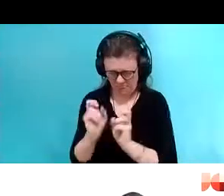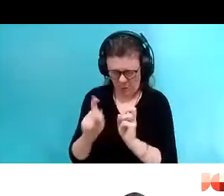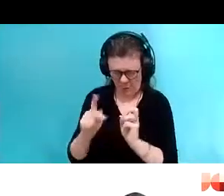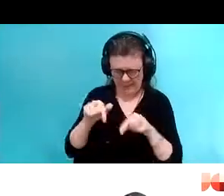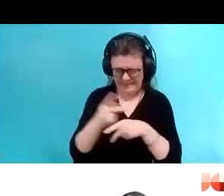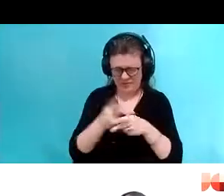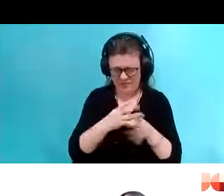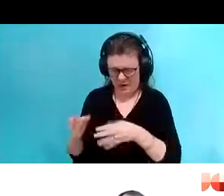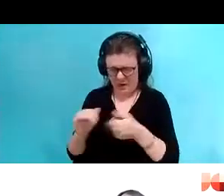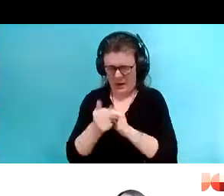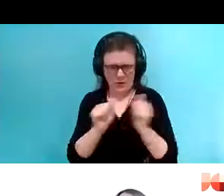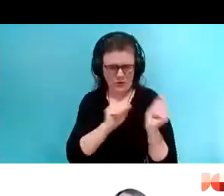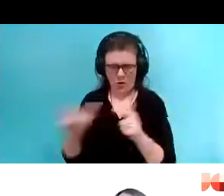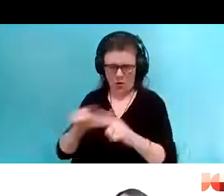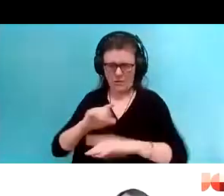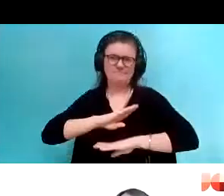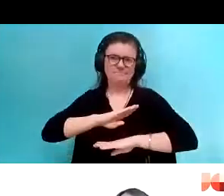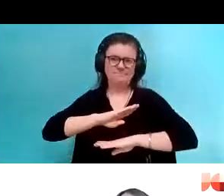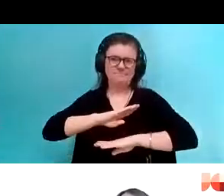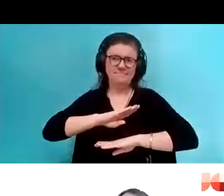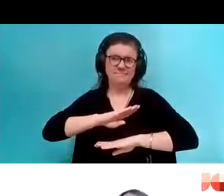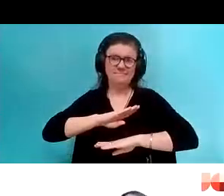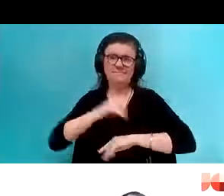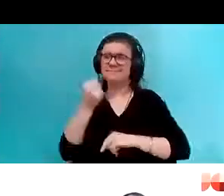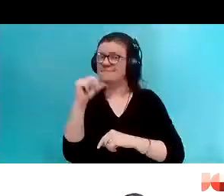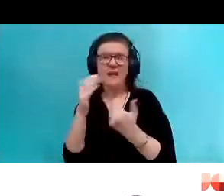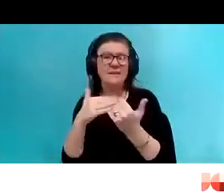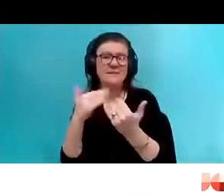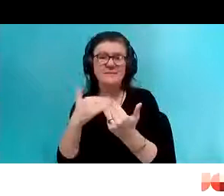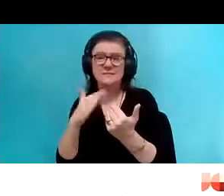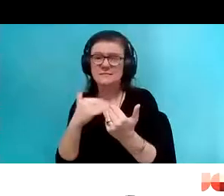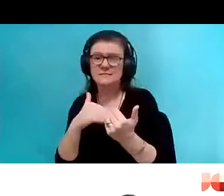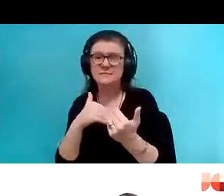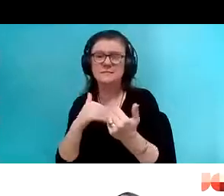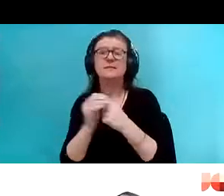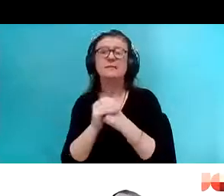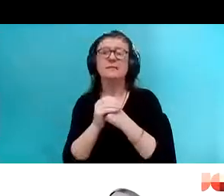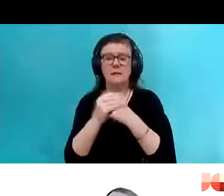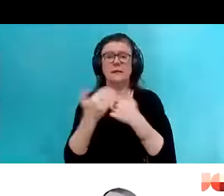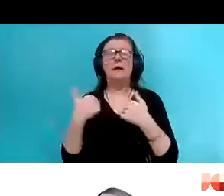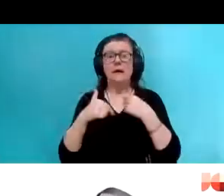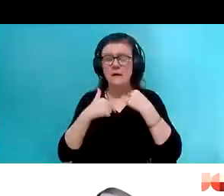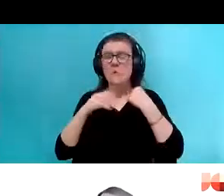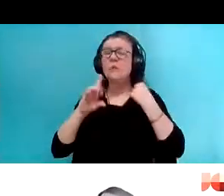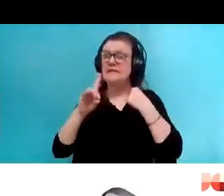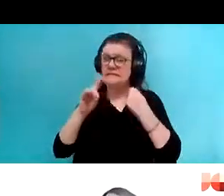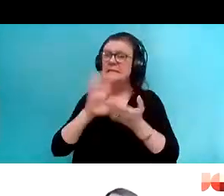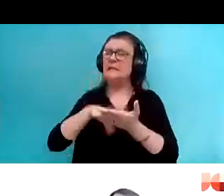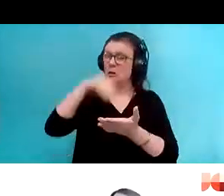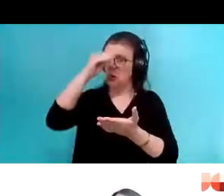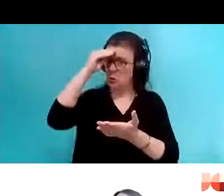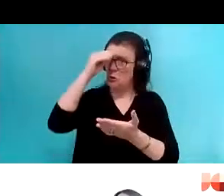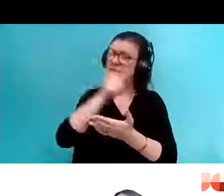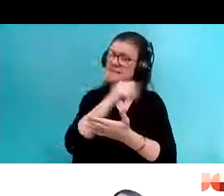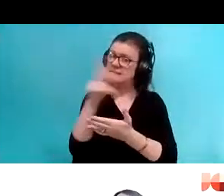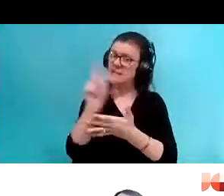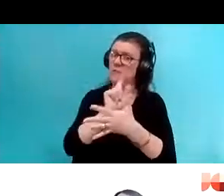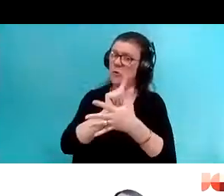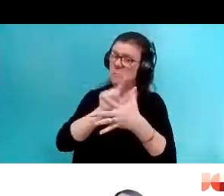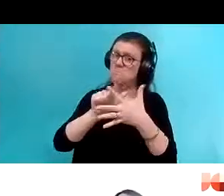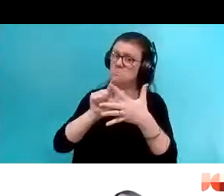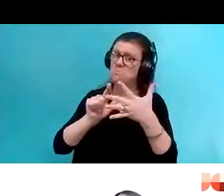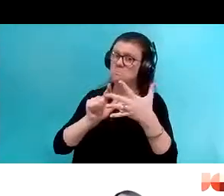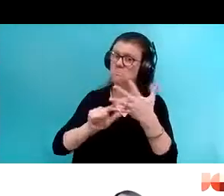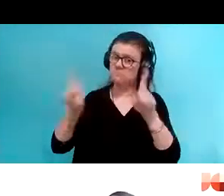these stakeholders. It's not an easy task, and we've got some key learnings from all of the work that we've done over the past 2